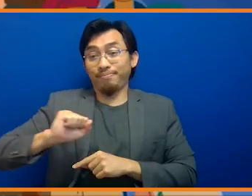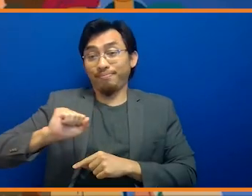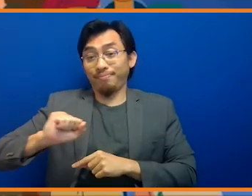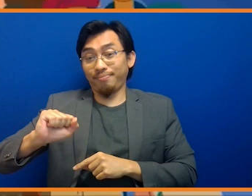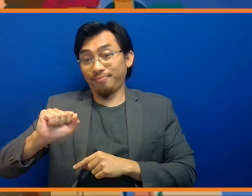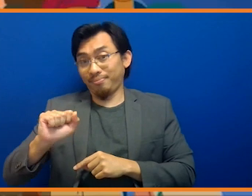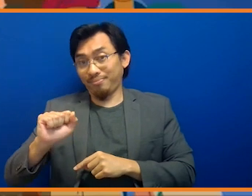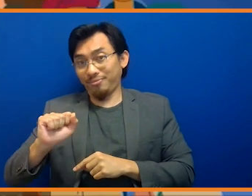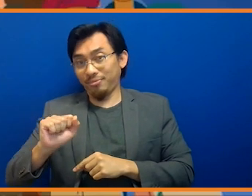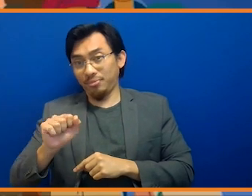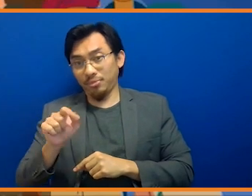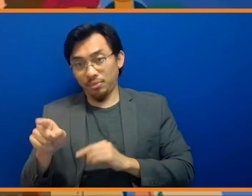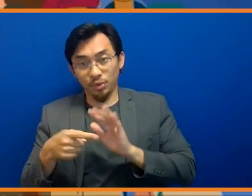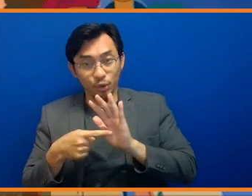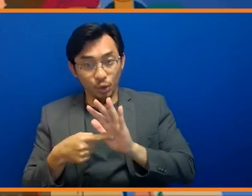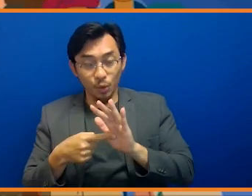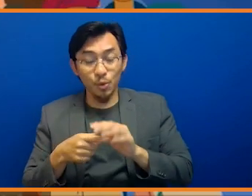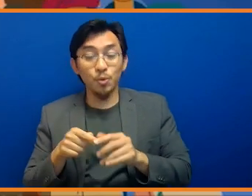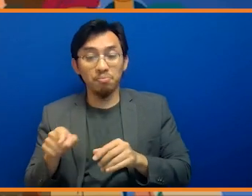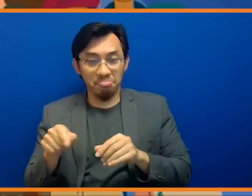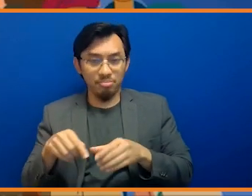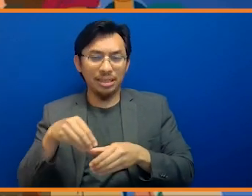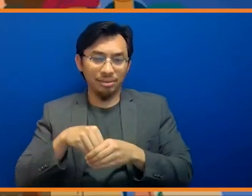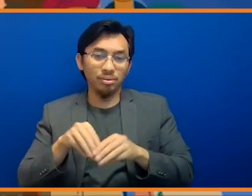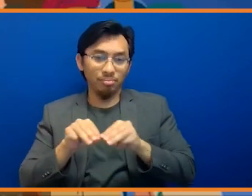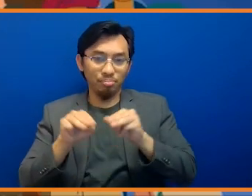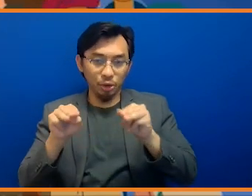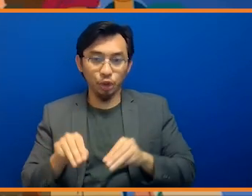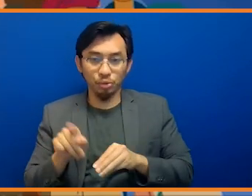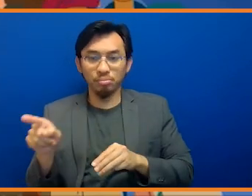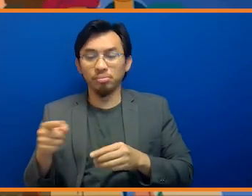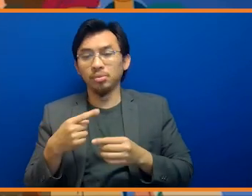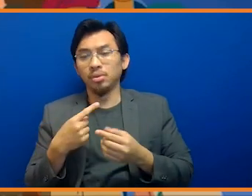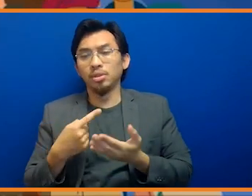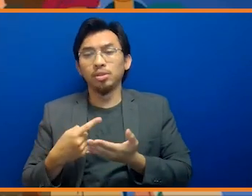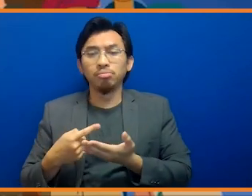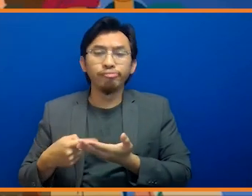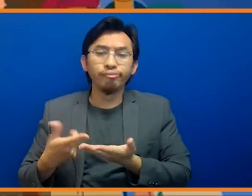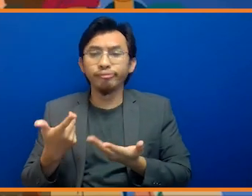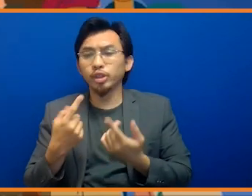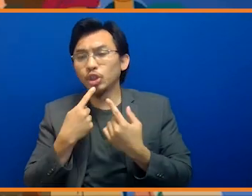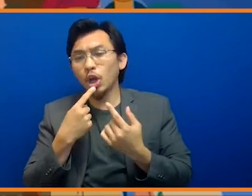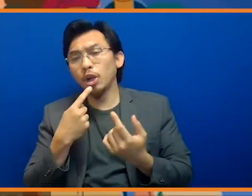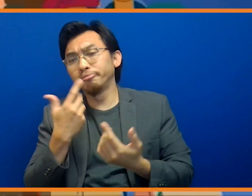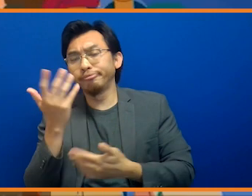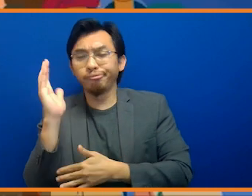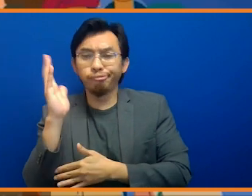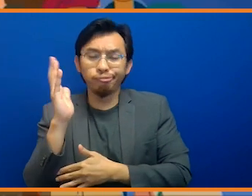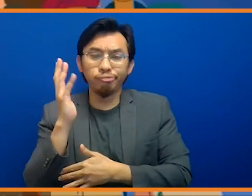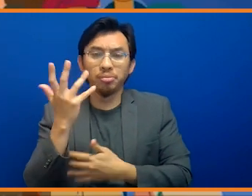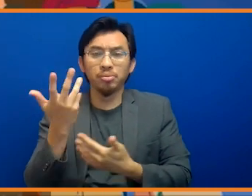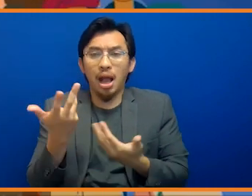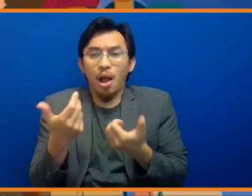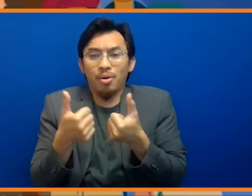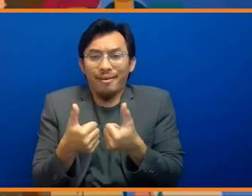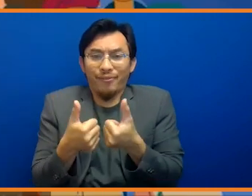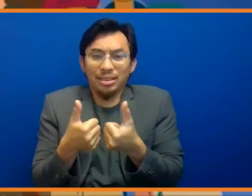side is showing also in the museum. Maybe we are talking about effective